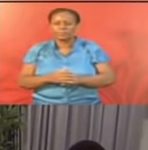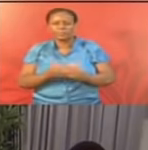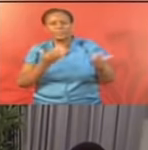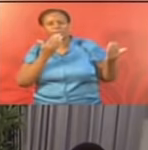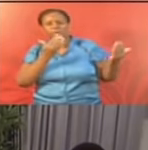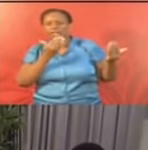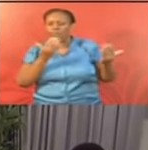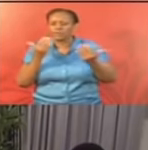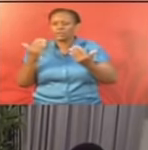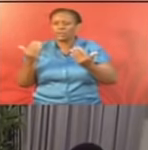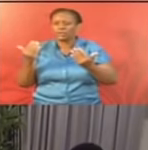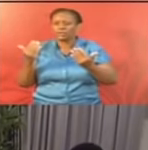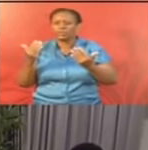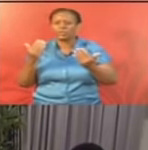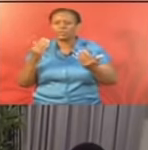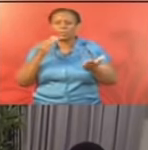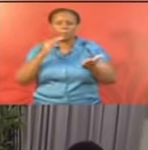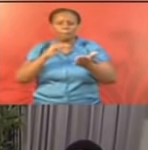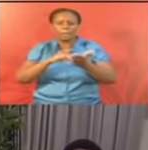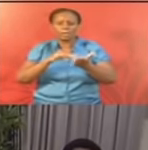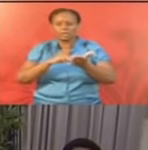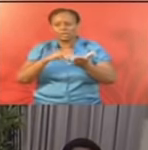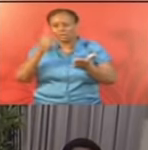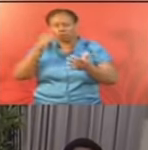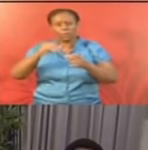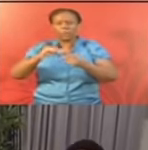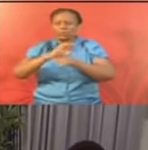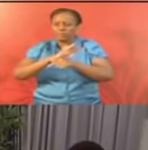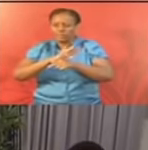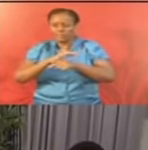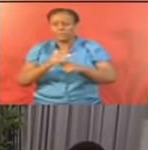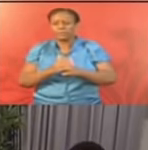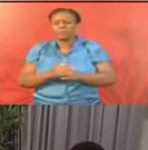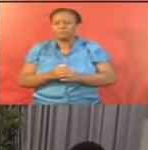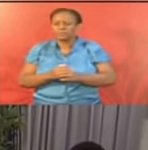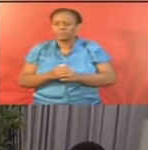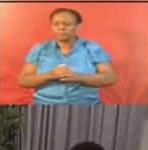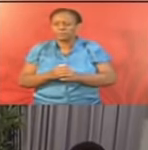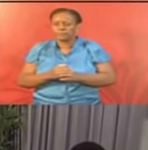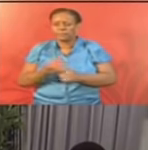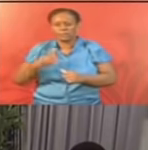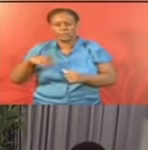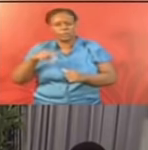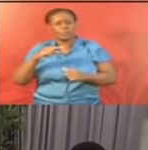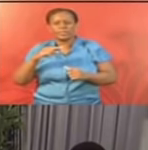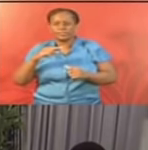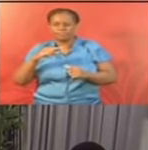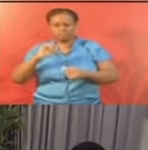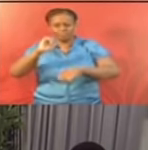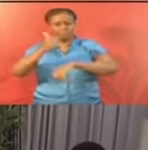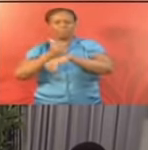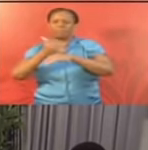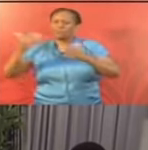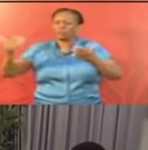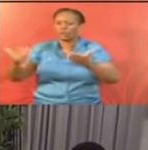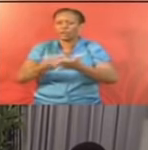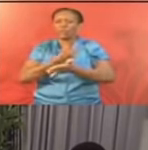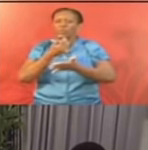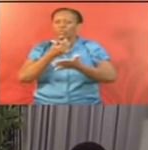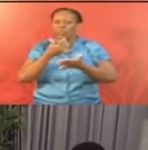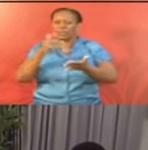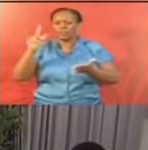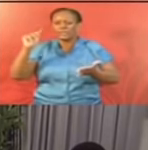for COVID-19. You would have seen some of that on the new TV ads, asking people to wear